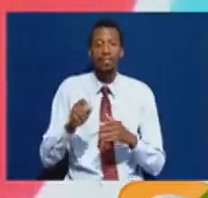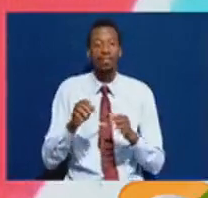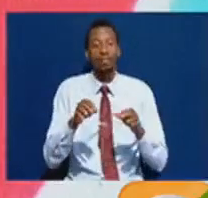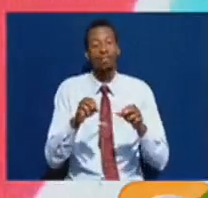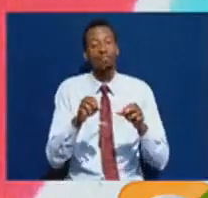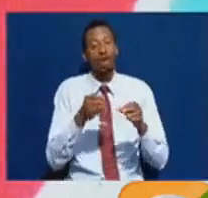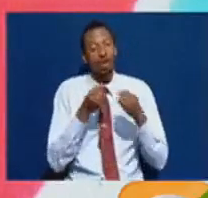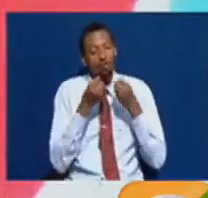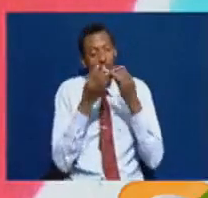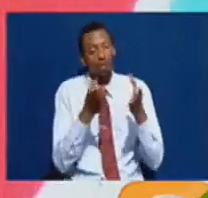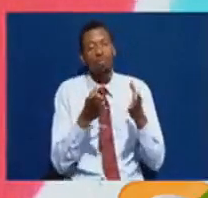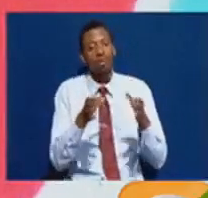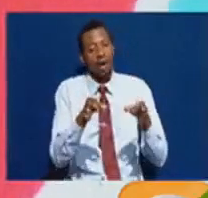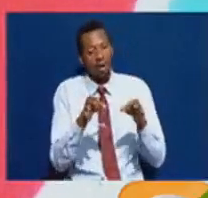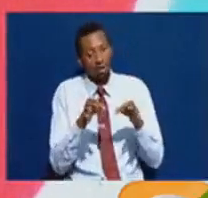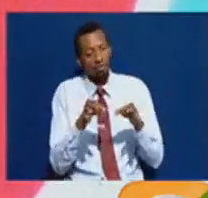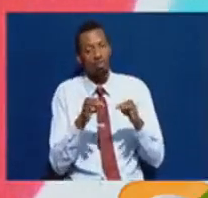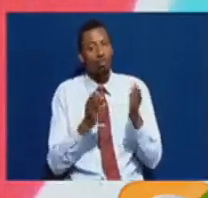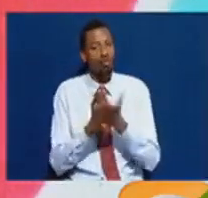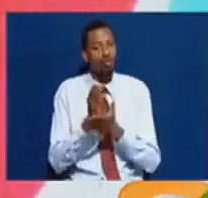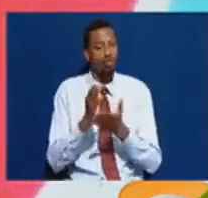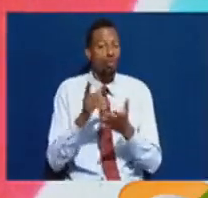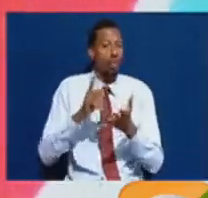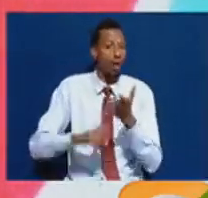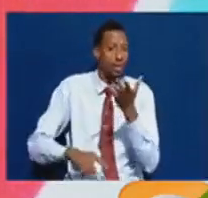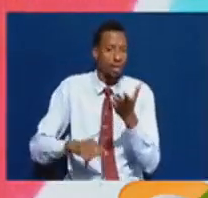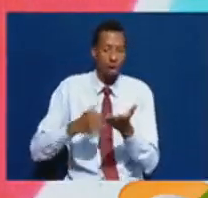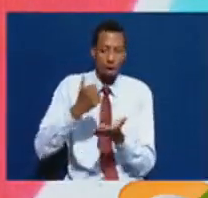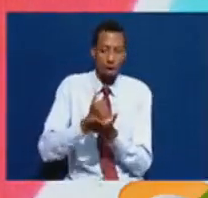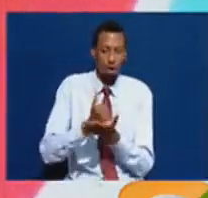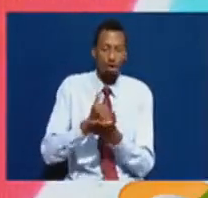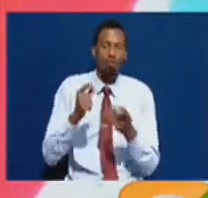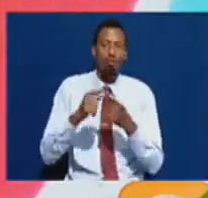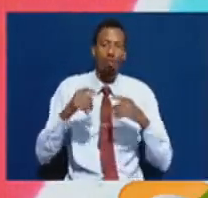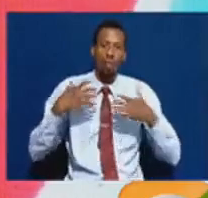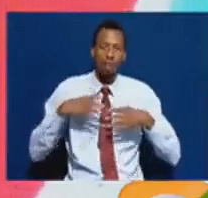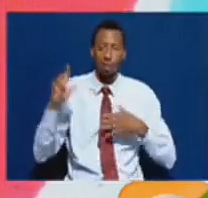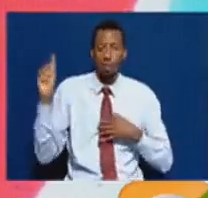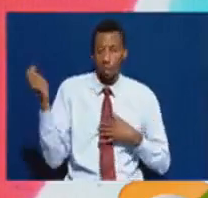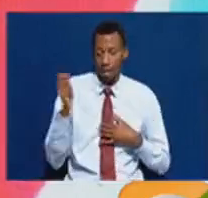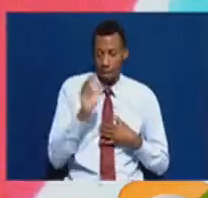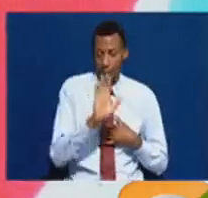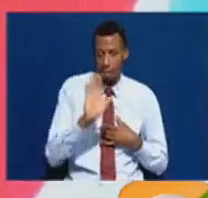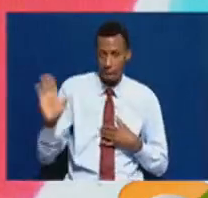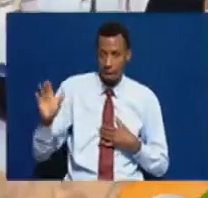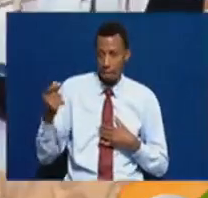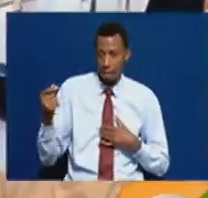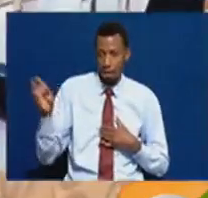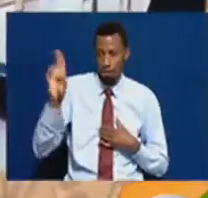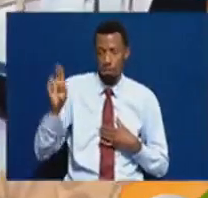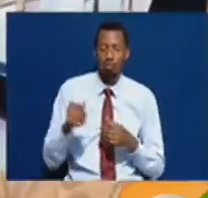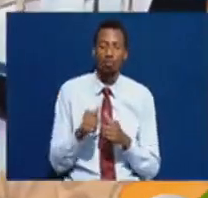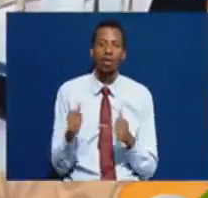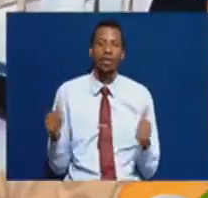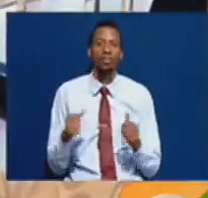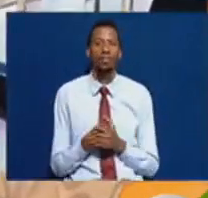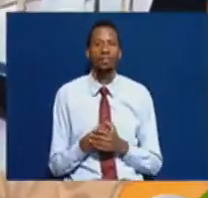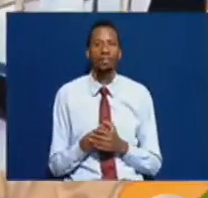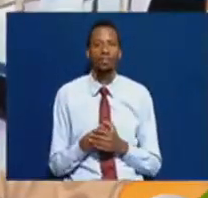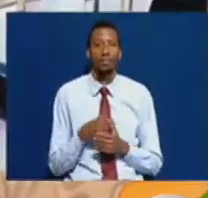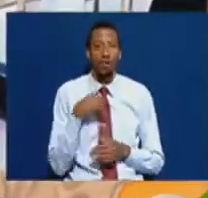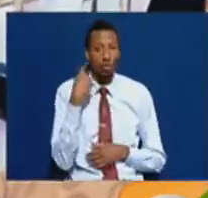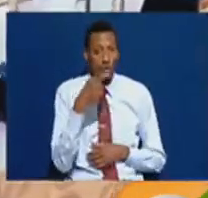people of Kenya through audits and make sure that we spend the people's money efficiently. Those who honored their